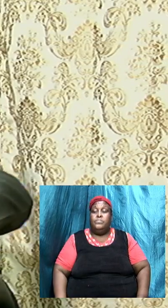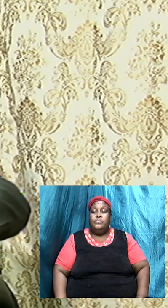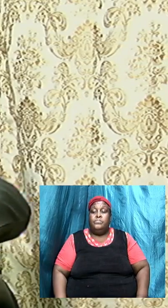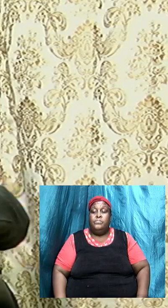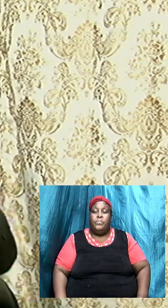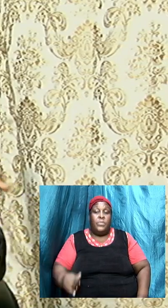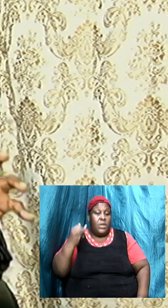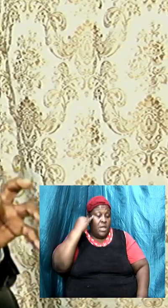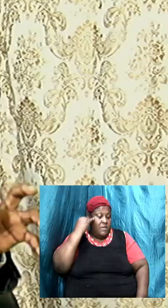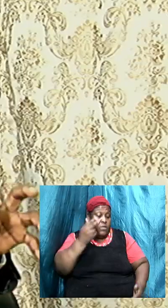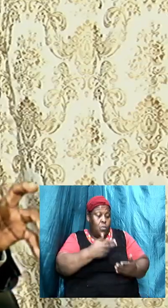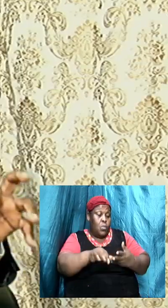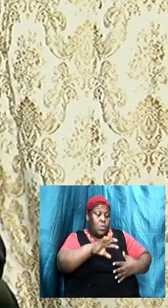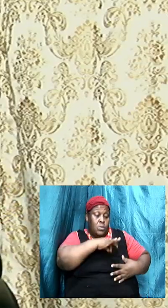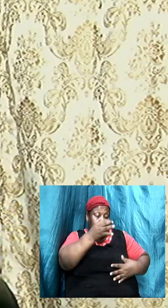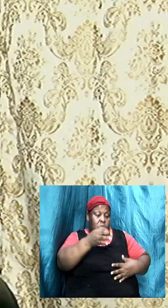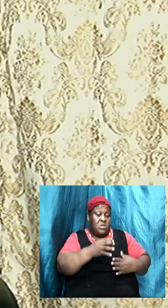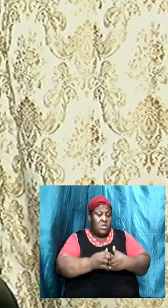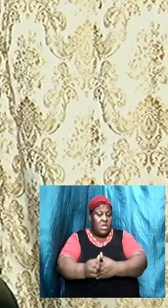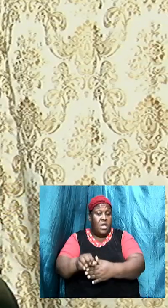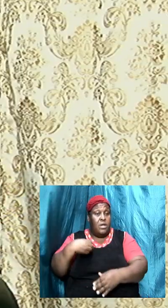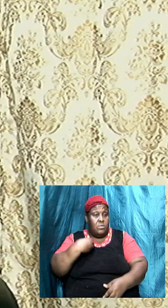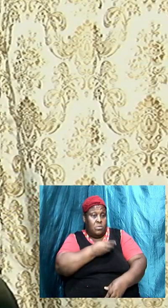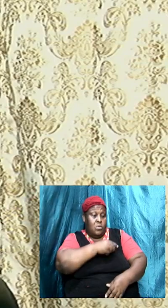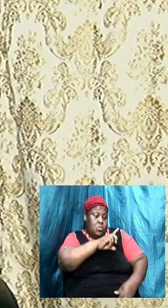Because if the Holy Ghost guide our conscience,